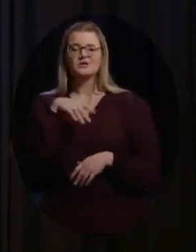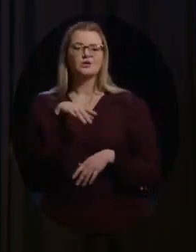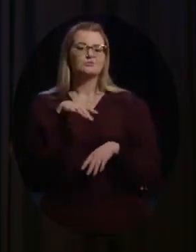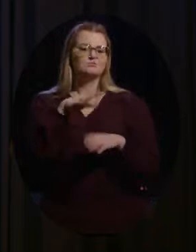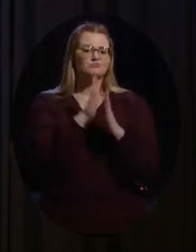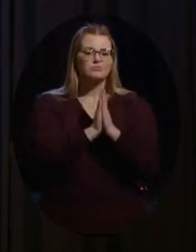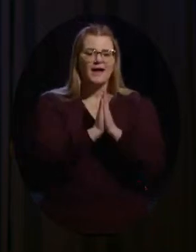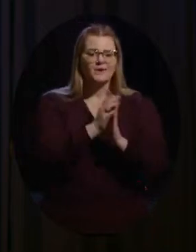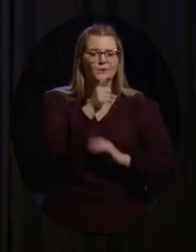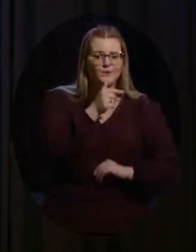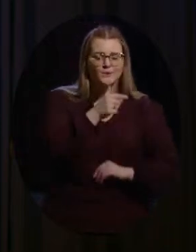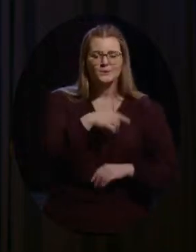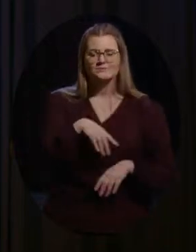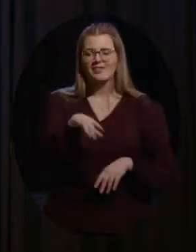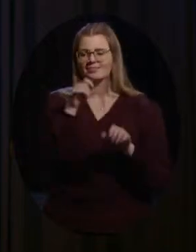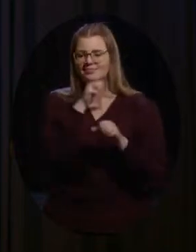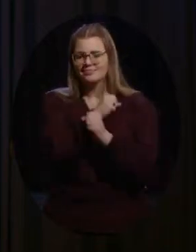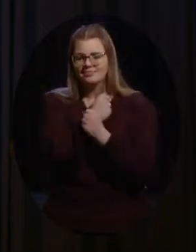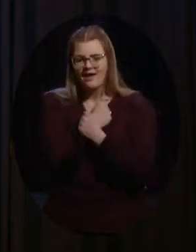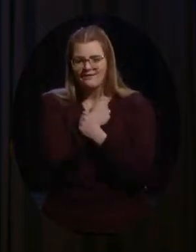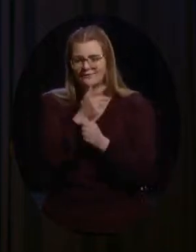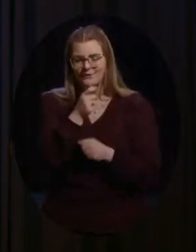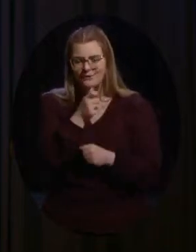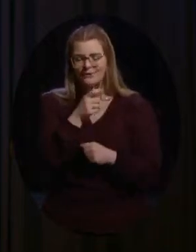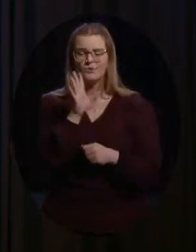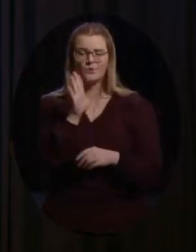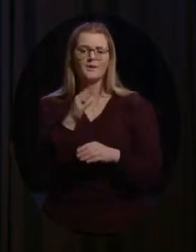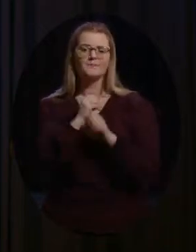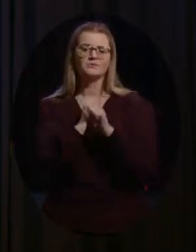and we will protect them all.